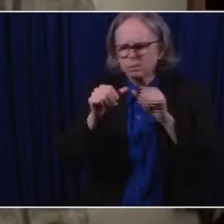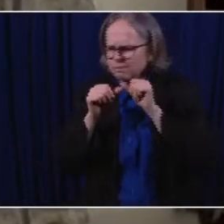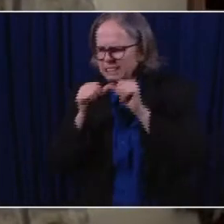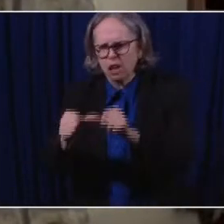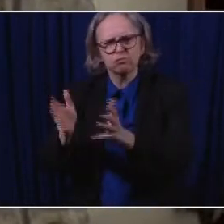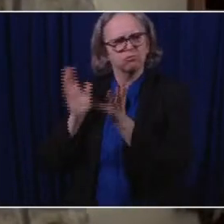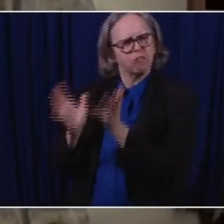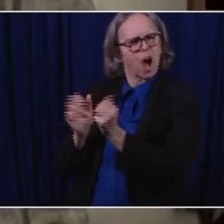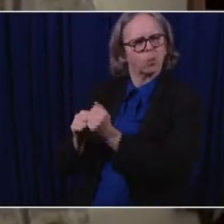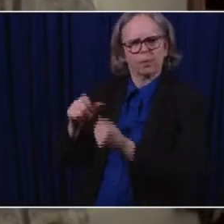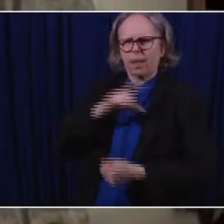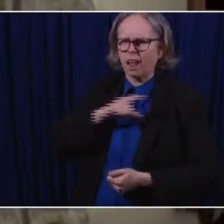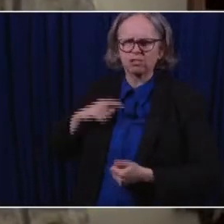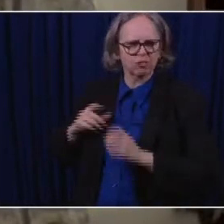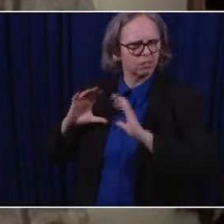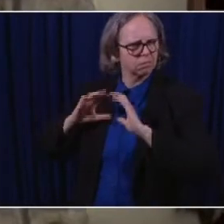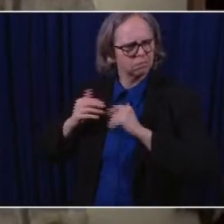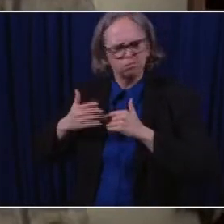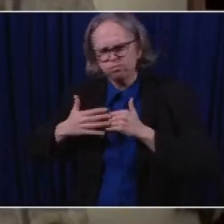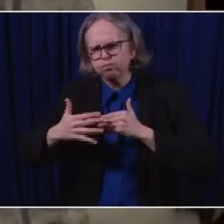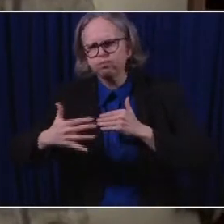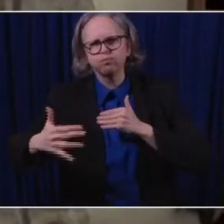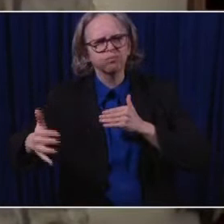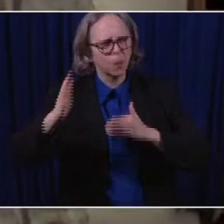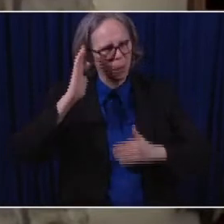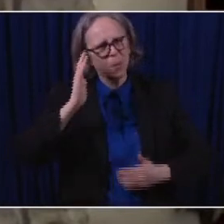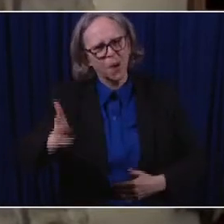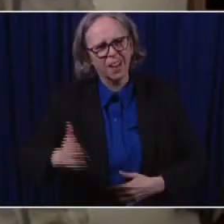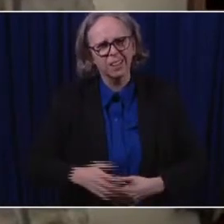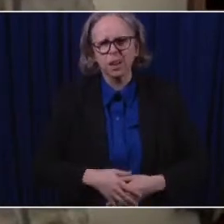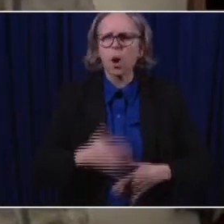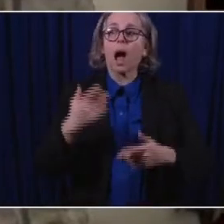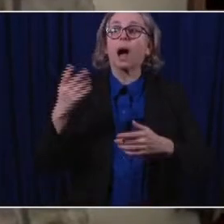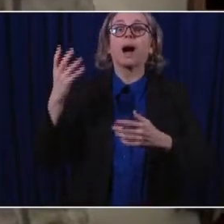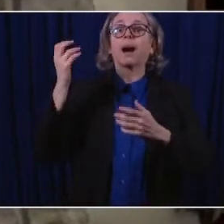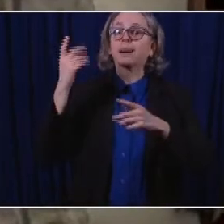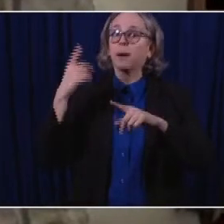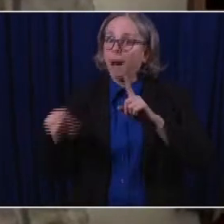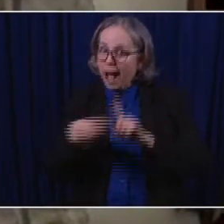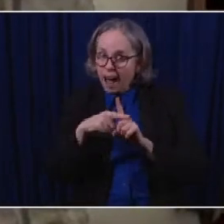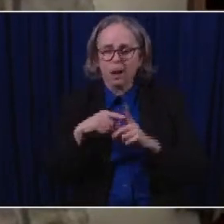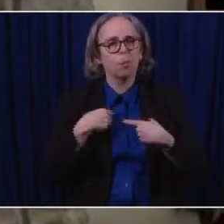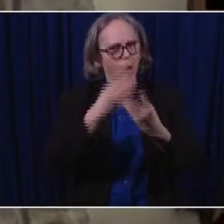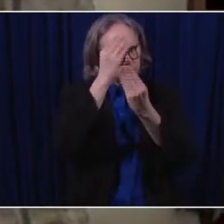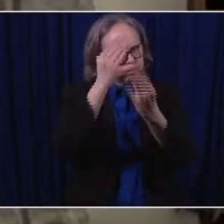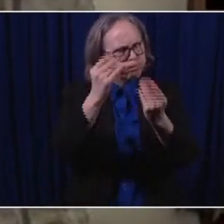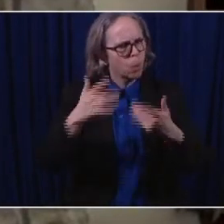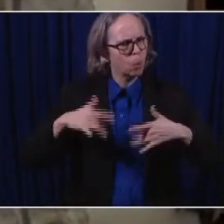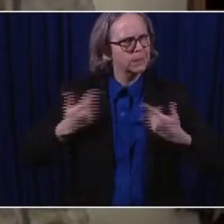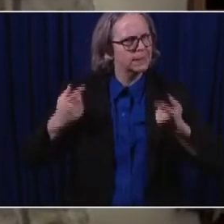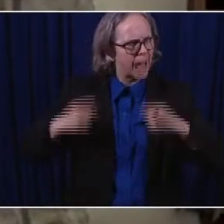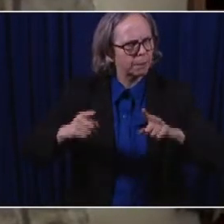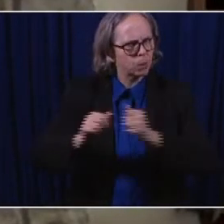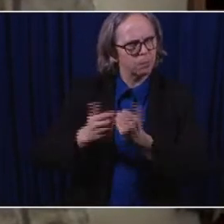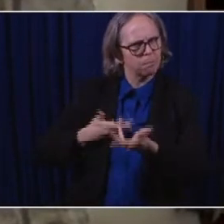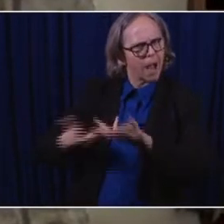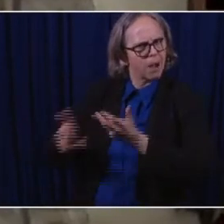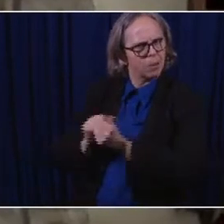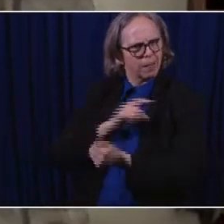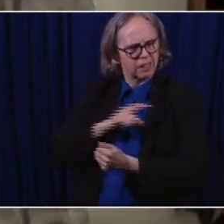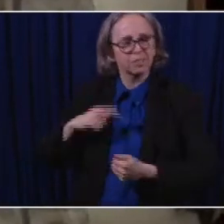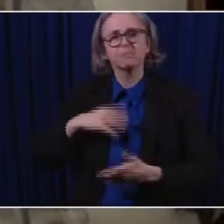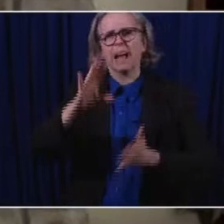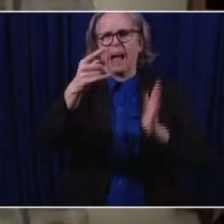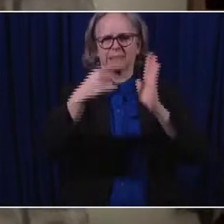press conferences to kind of highlight some of the things, as we did yesterday when we talked about criminal justice and